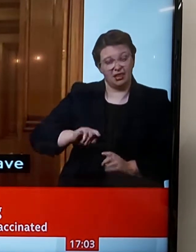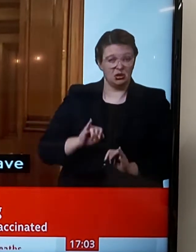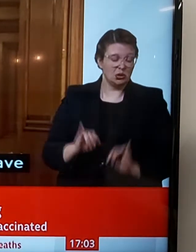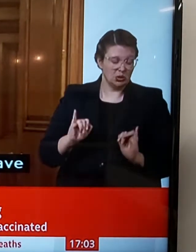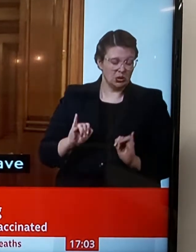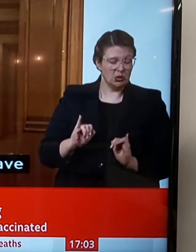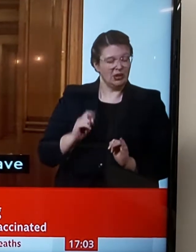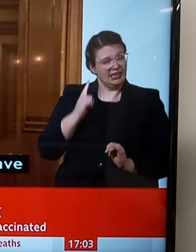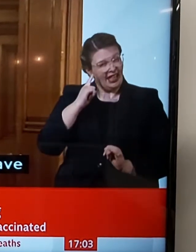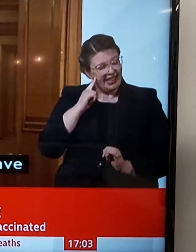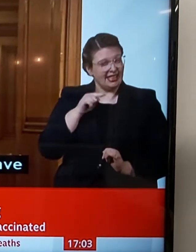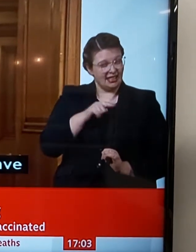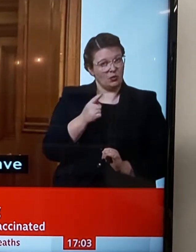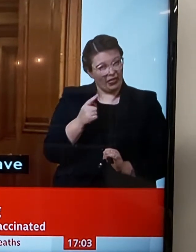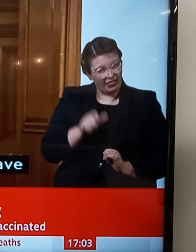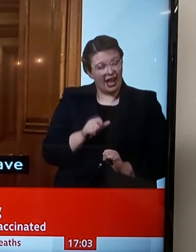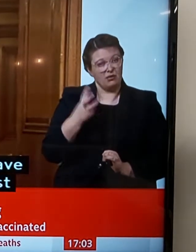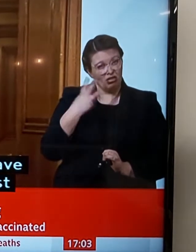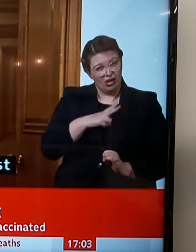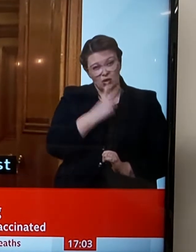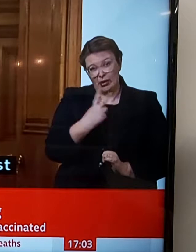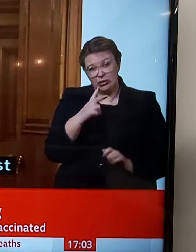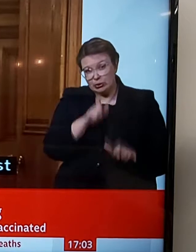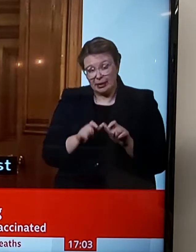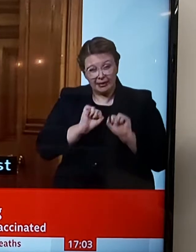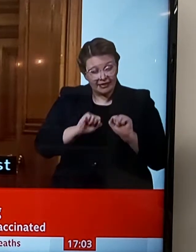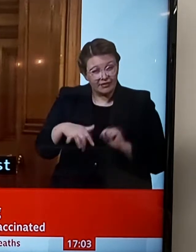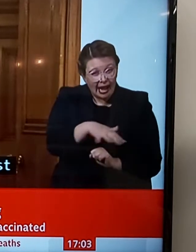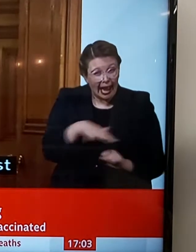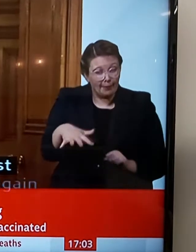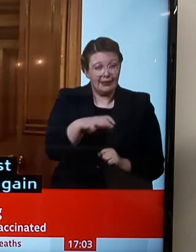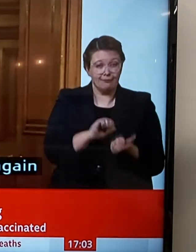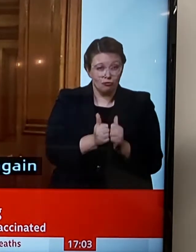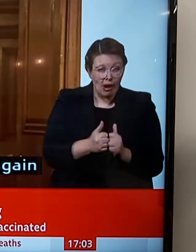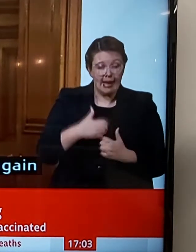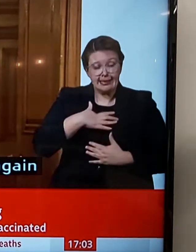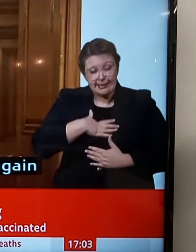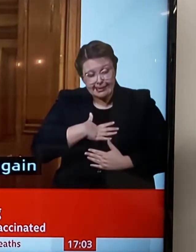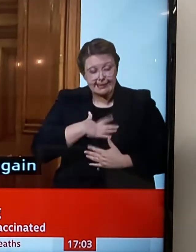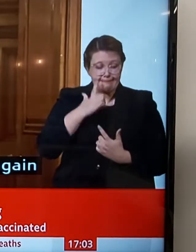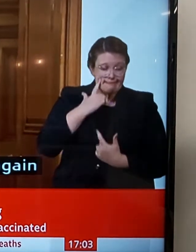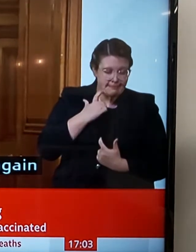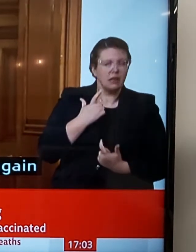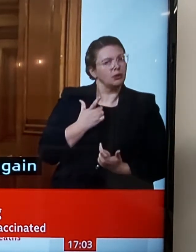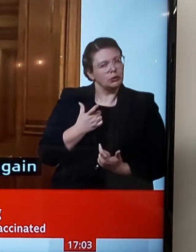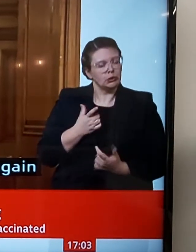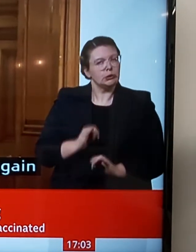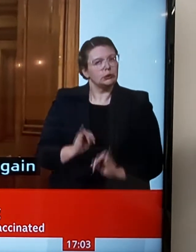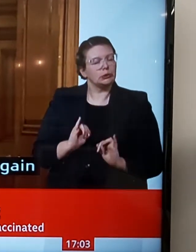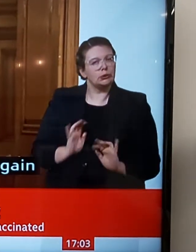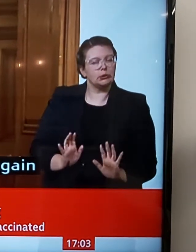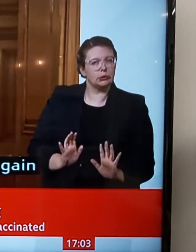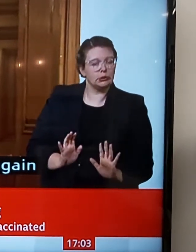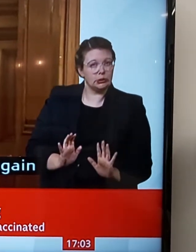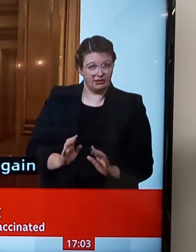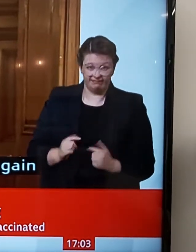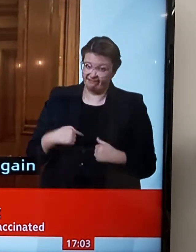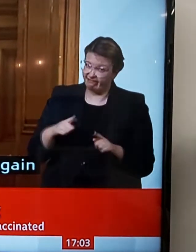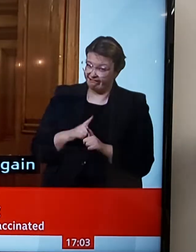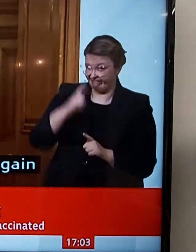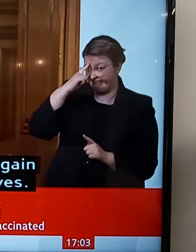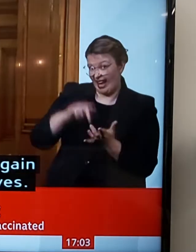go out to every family that grieves. And the wards of our NHS are under huge pressure, with